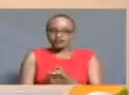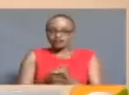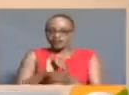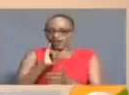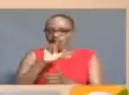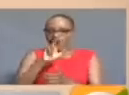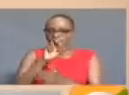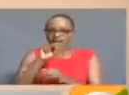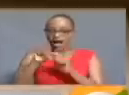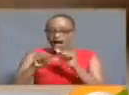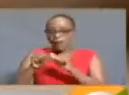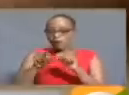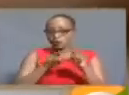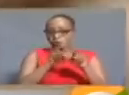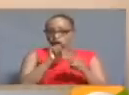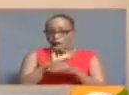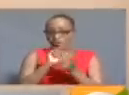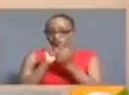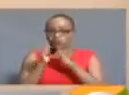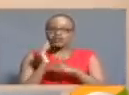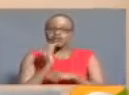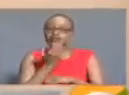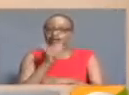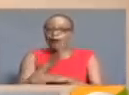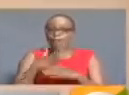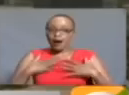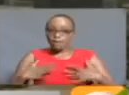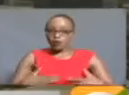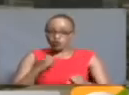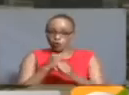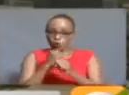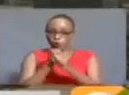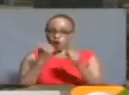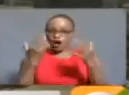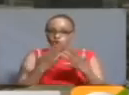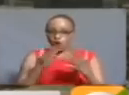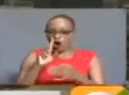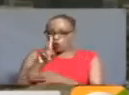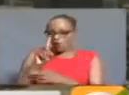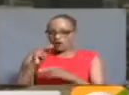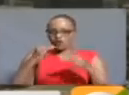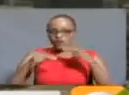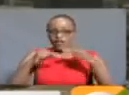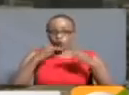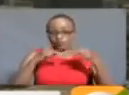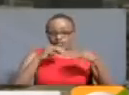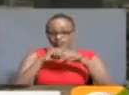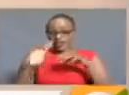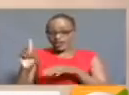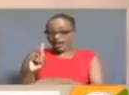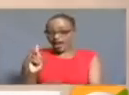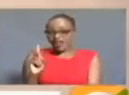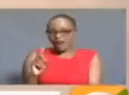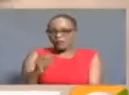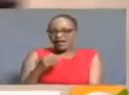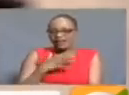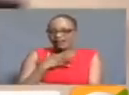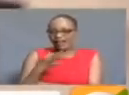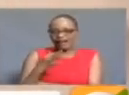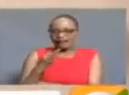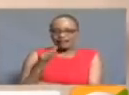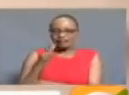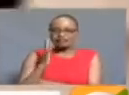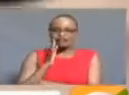mengi kuhusu safari yake kujibadilisha rangi mwilini. Ni mfanyikazi katika mojawapo ya mikahawa jijini na hakuipenda rangi ya